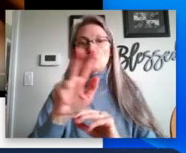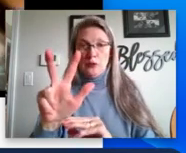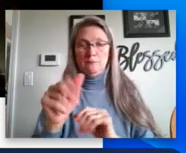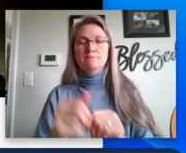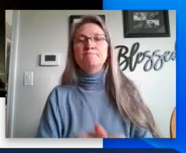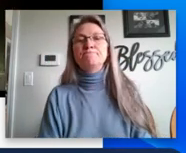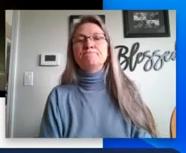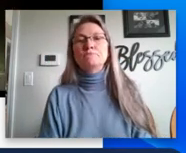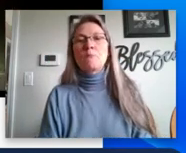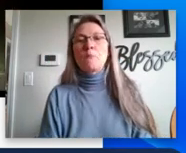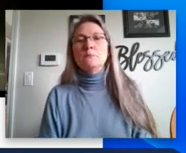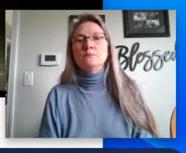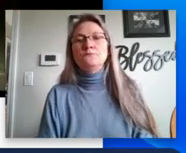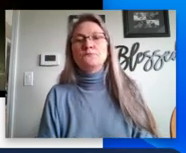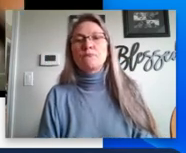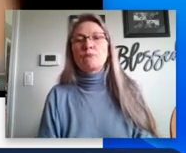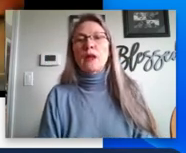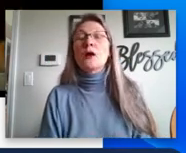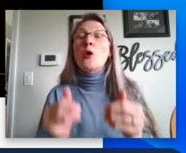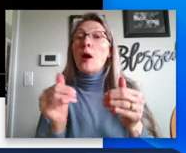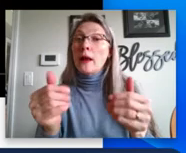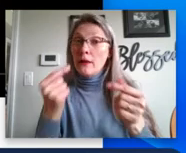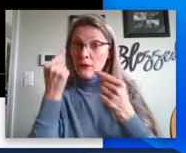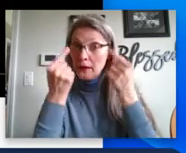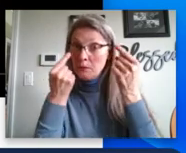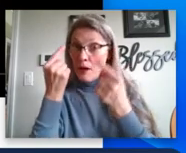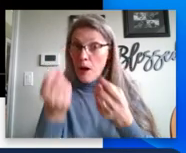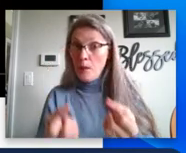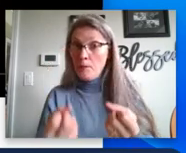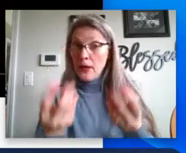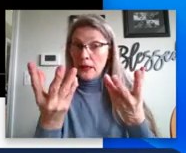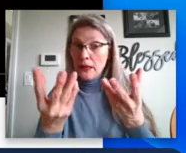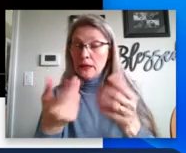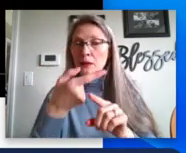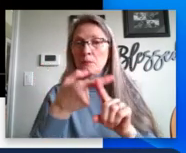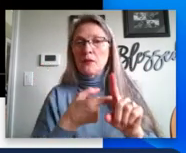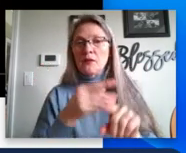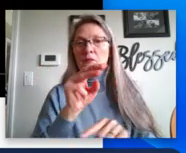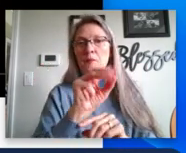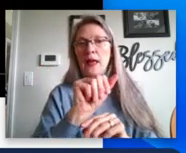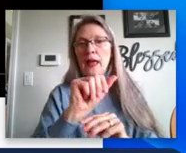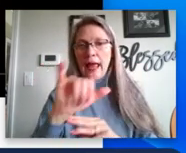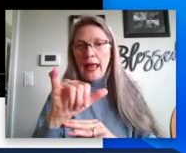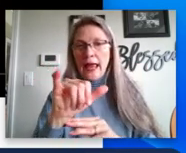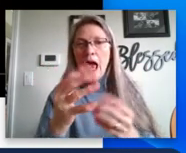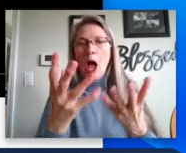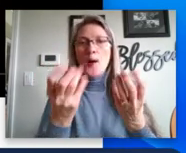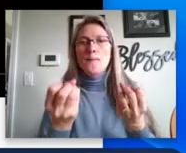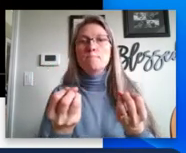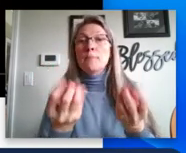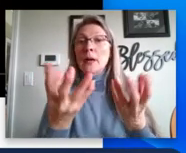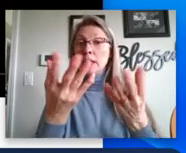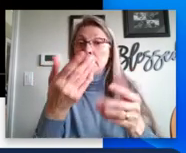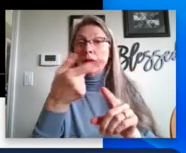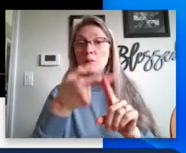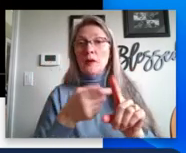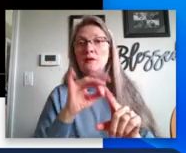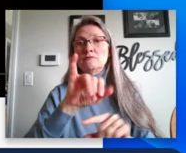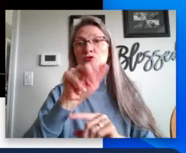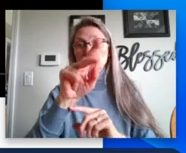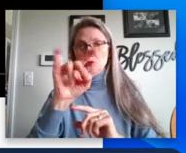I'm going to give you a second to think about how many in the month of May and how many in the month of